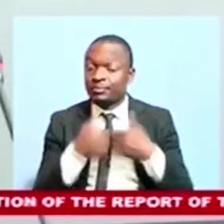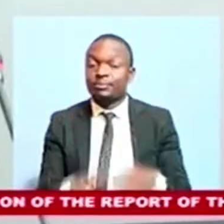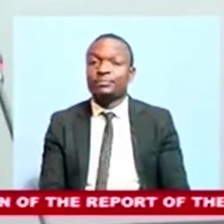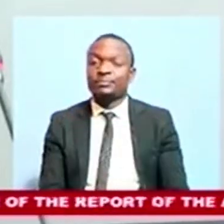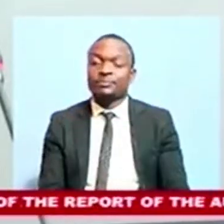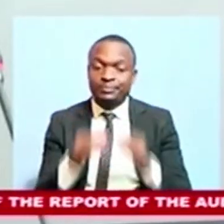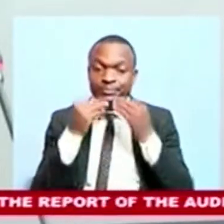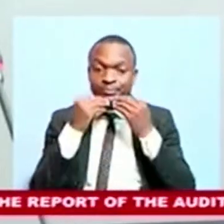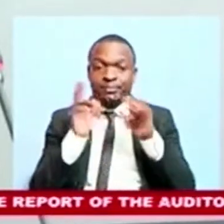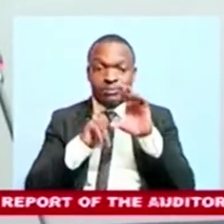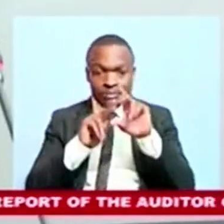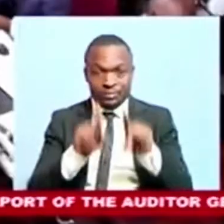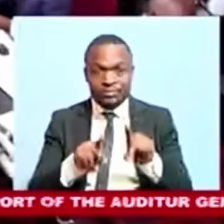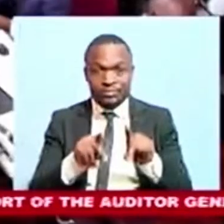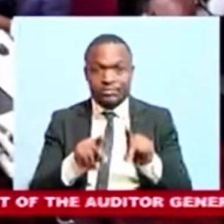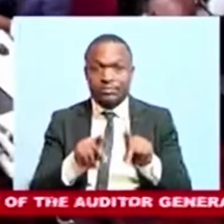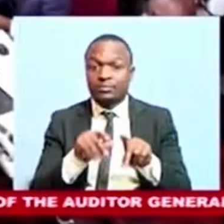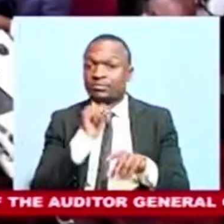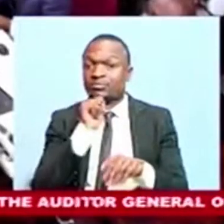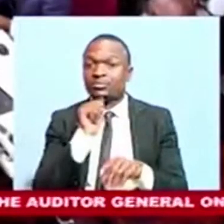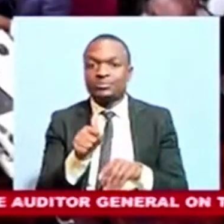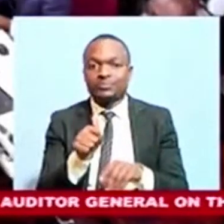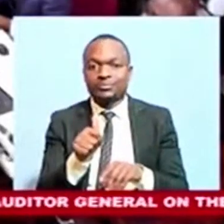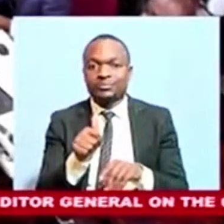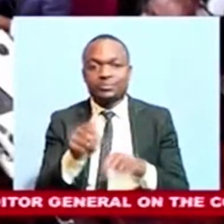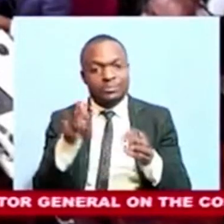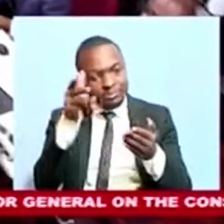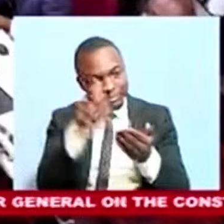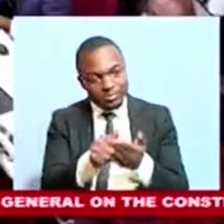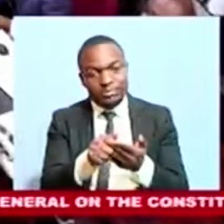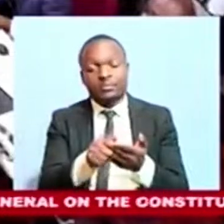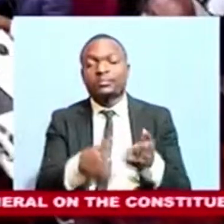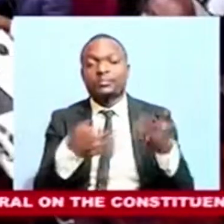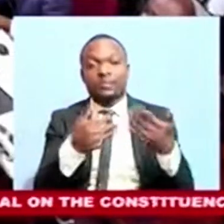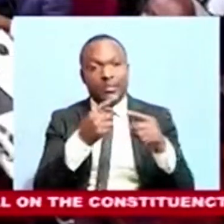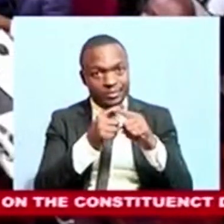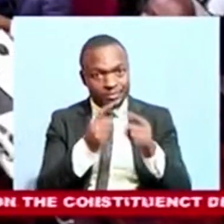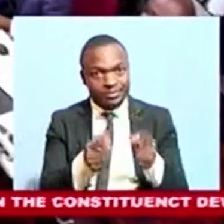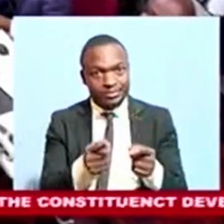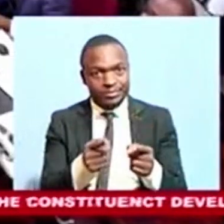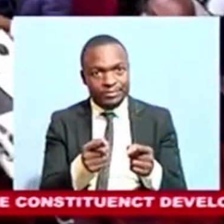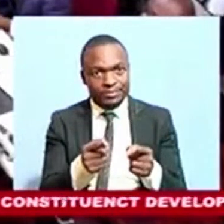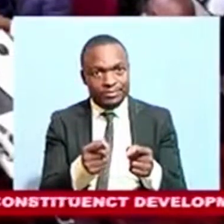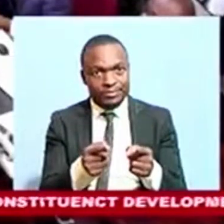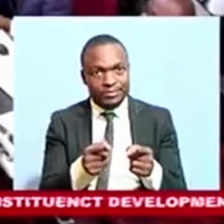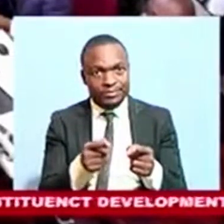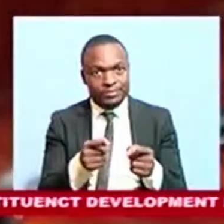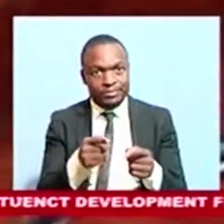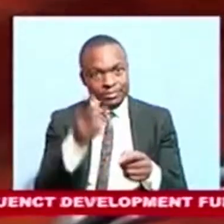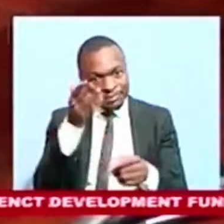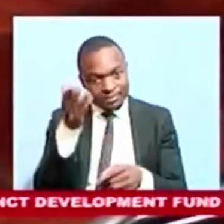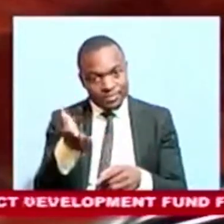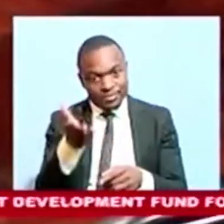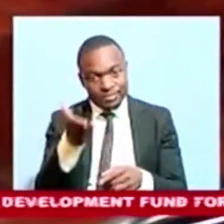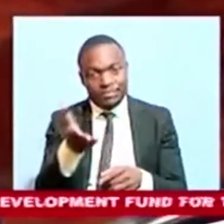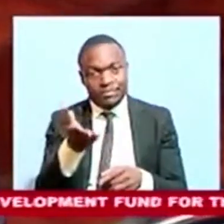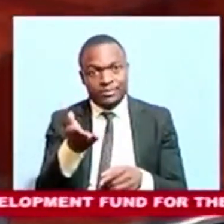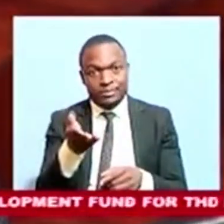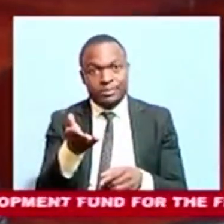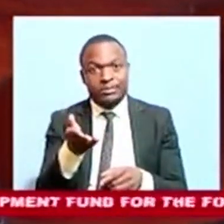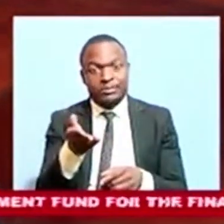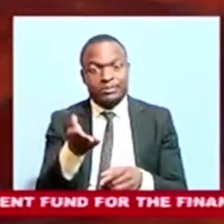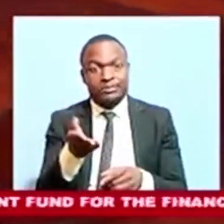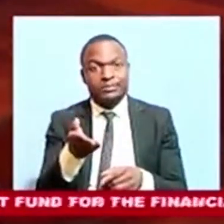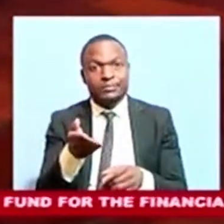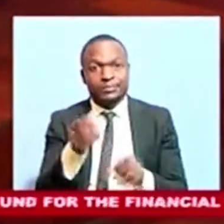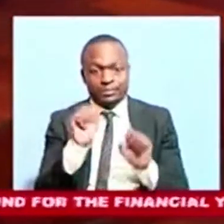Thank you, Chair. We didn't attach the acquittals, Chair, but they are outside from this information which we have provided.